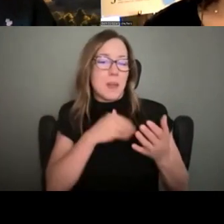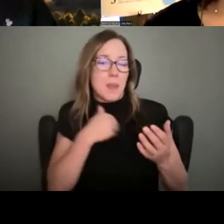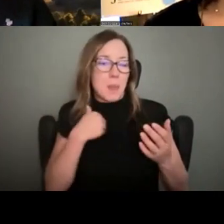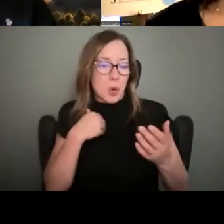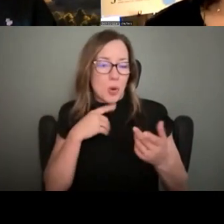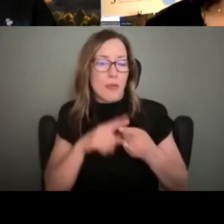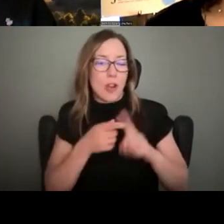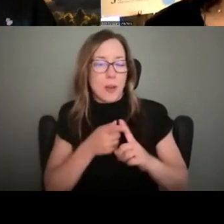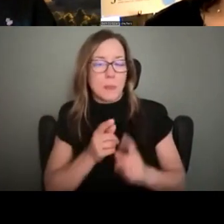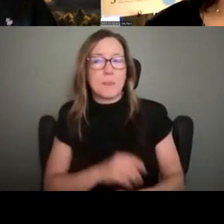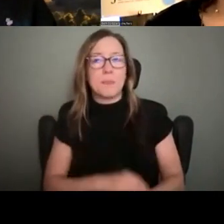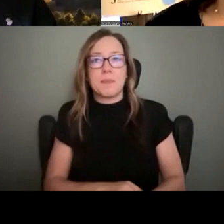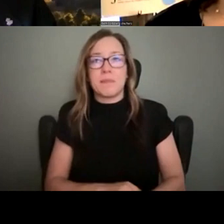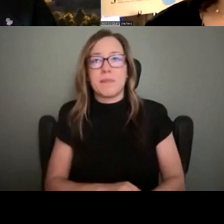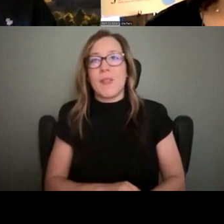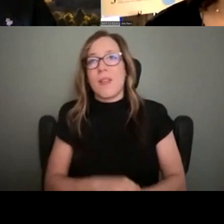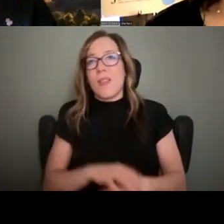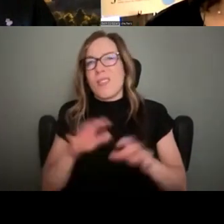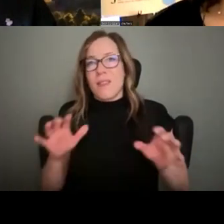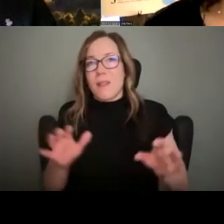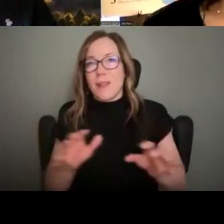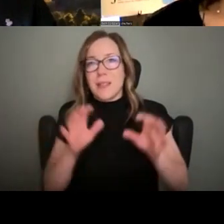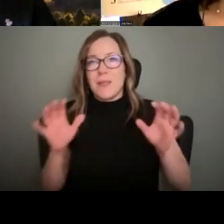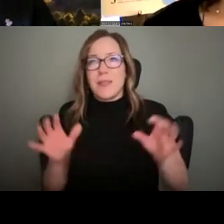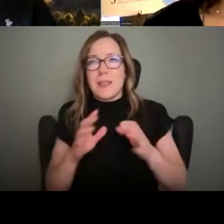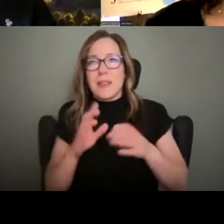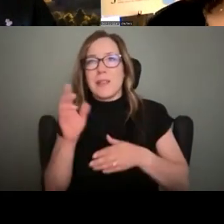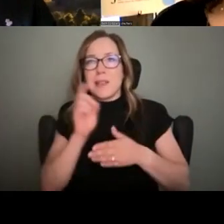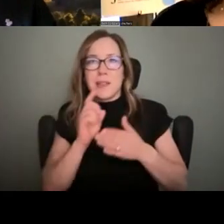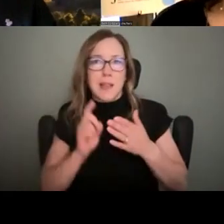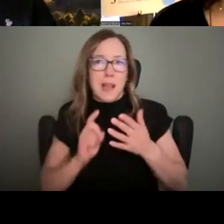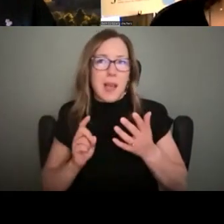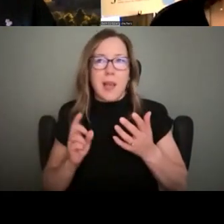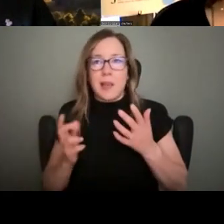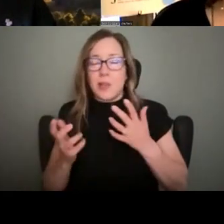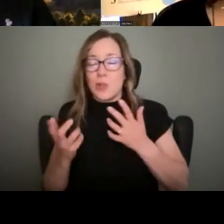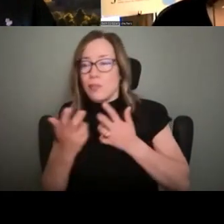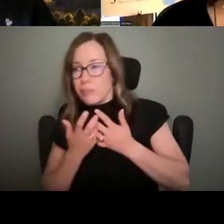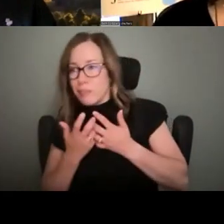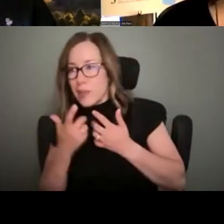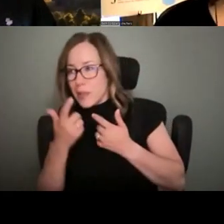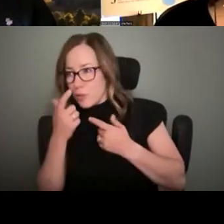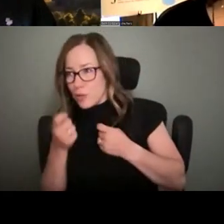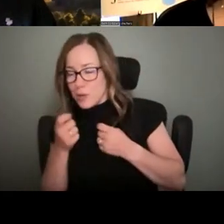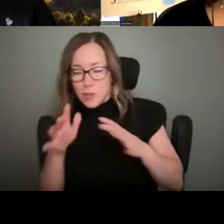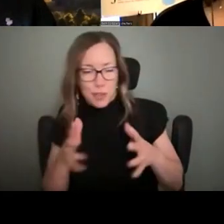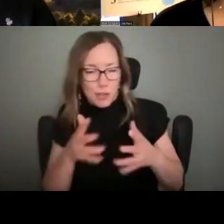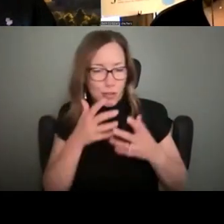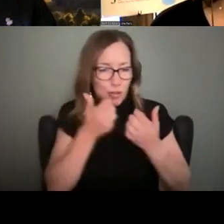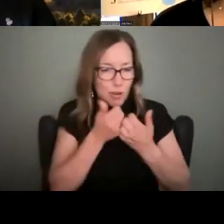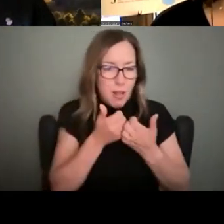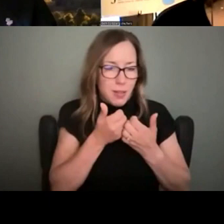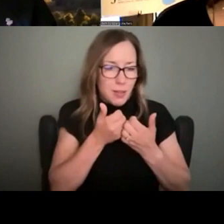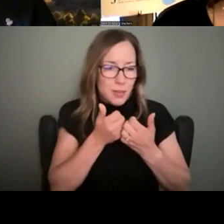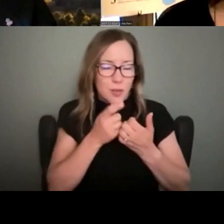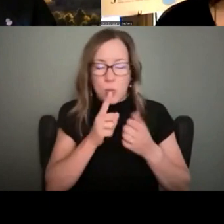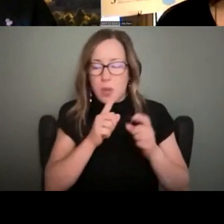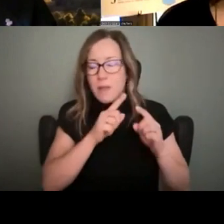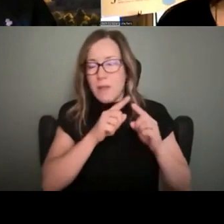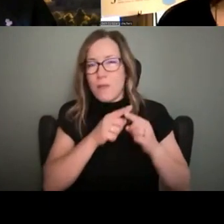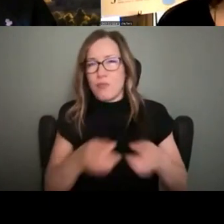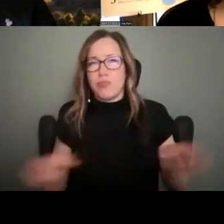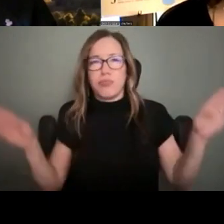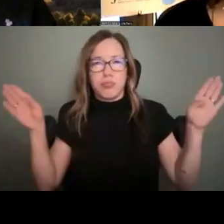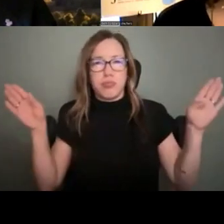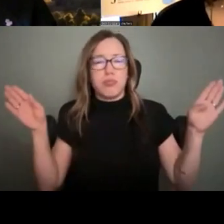friend. The activities are designed to interest and challenge people with a wide range of cognitive needs